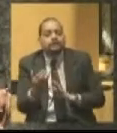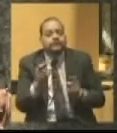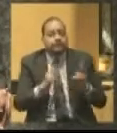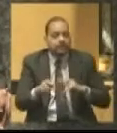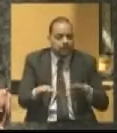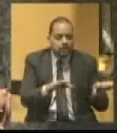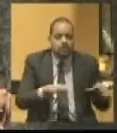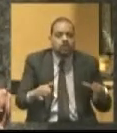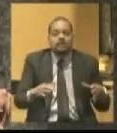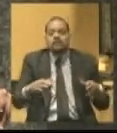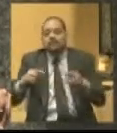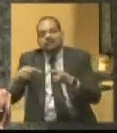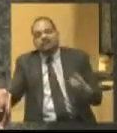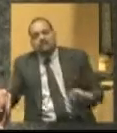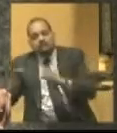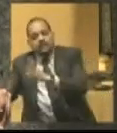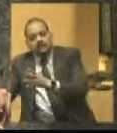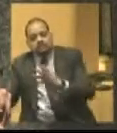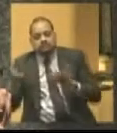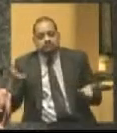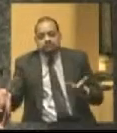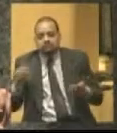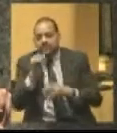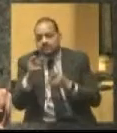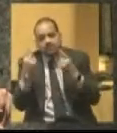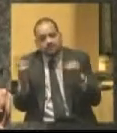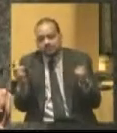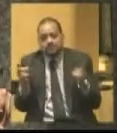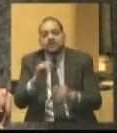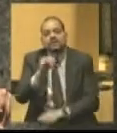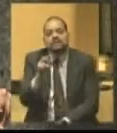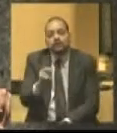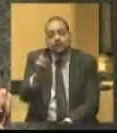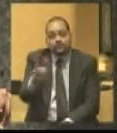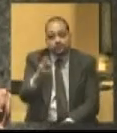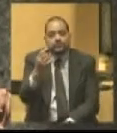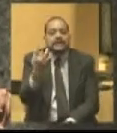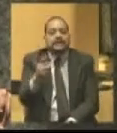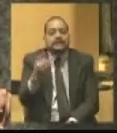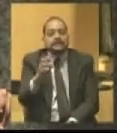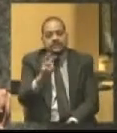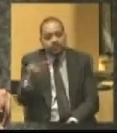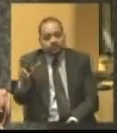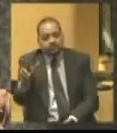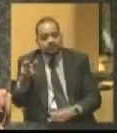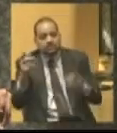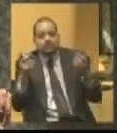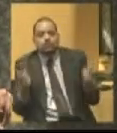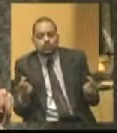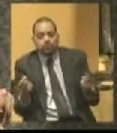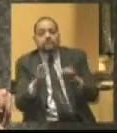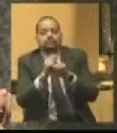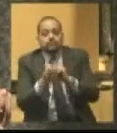on January 1st, 1863, he issued it, and having done so, he drastically altered Union military policy on